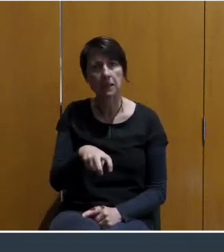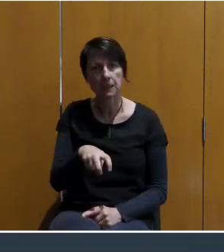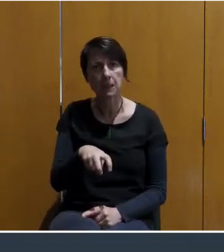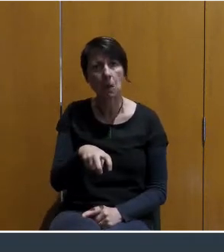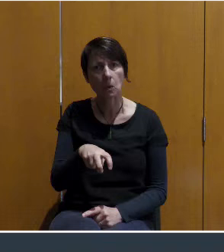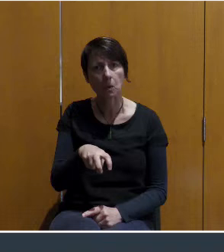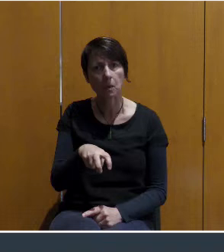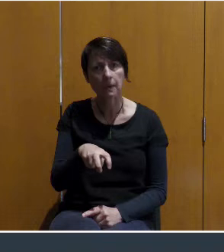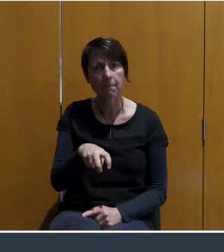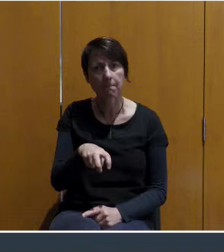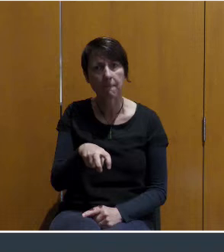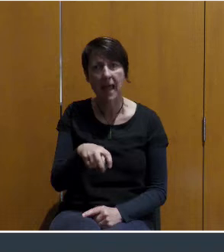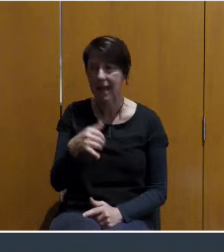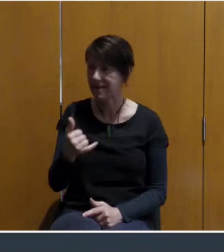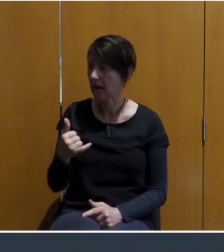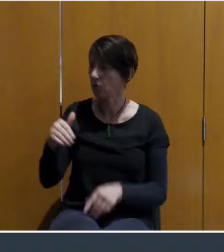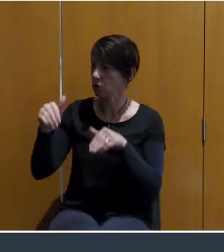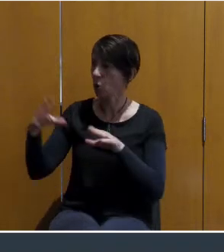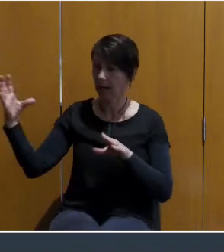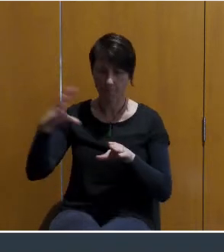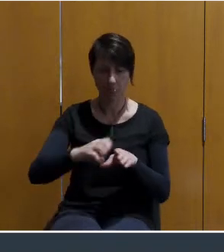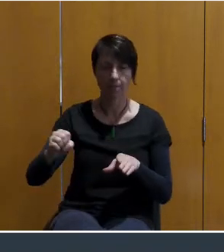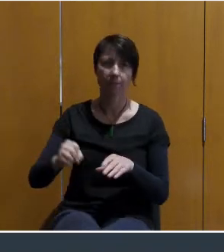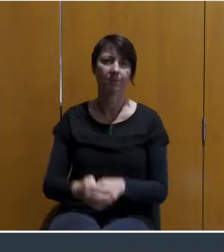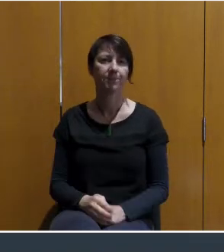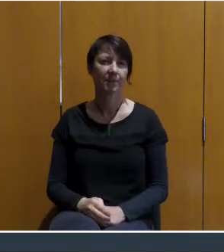Elsa is out there all the time. She knows exactly what's going